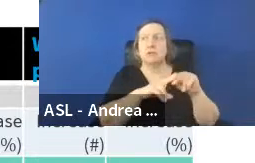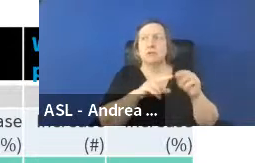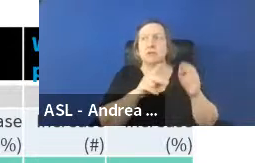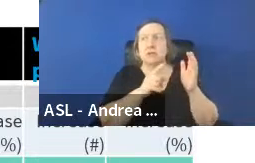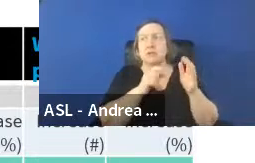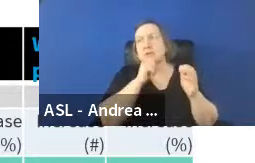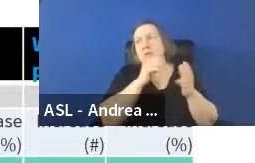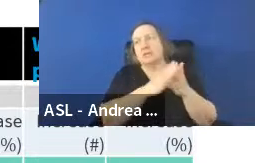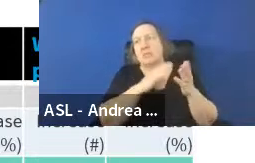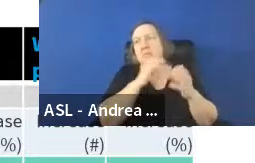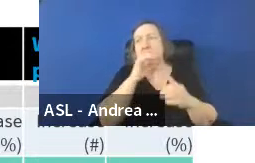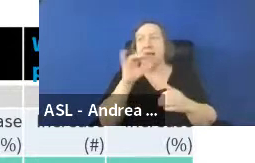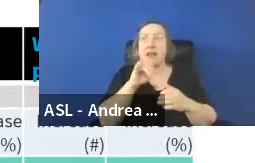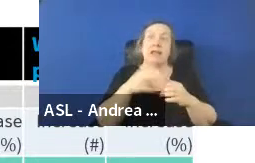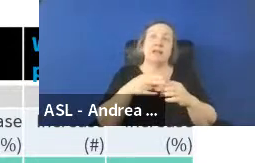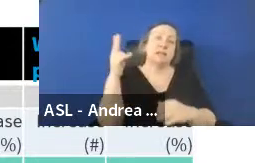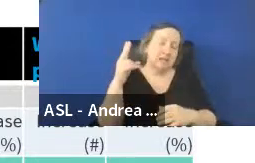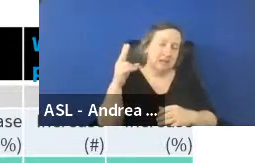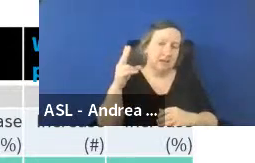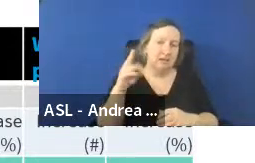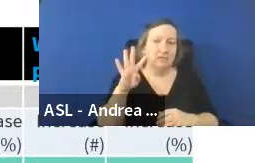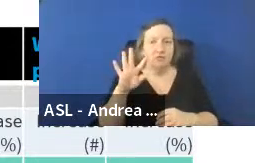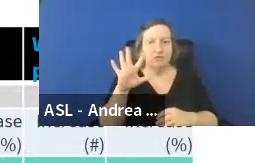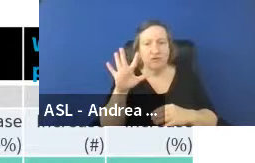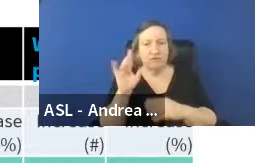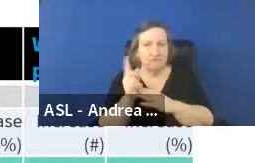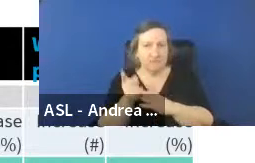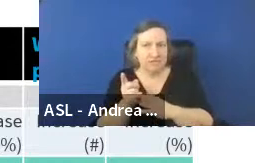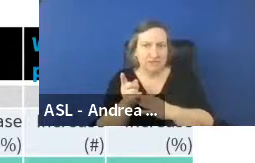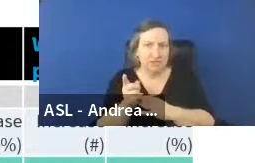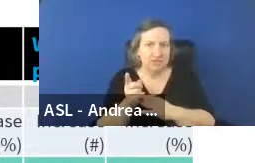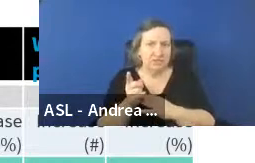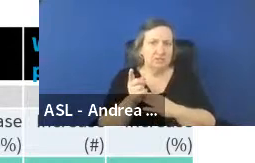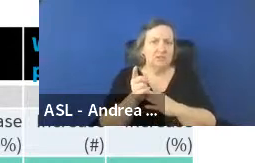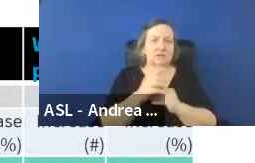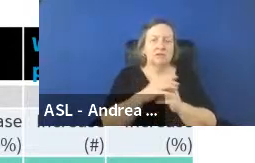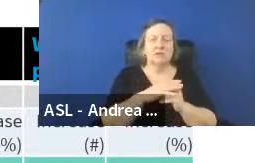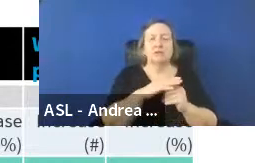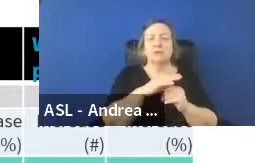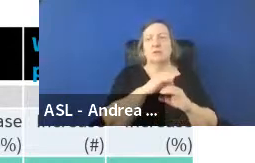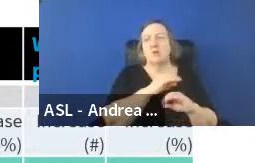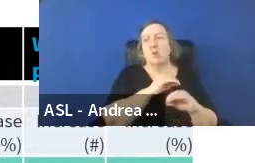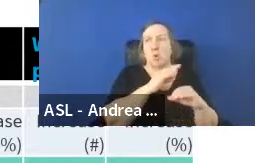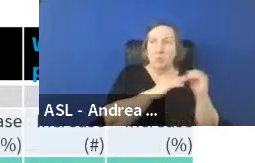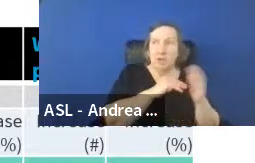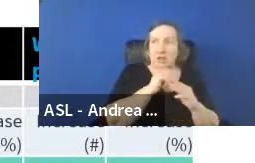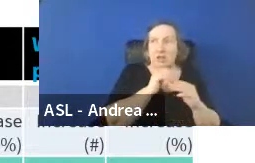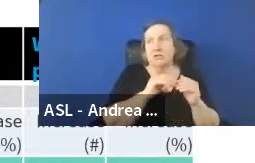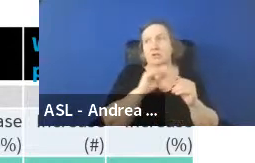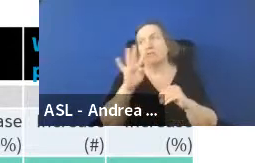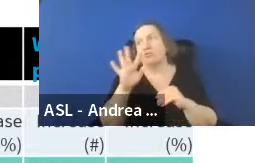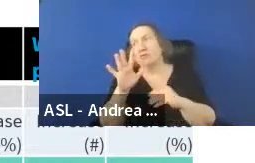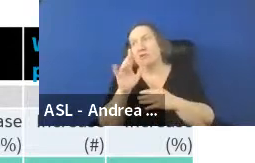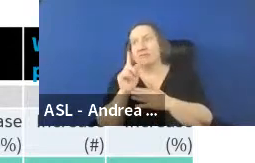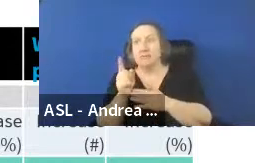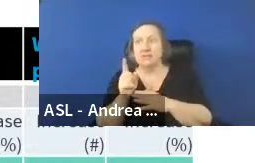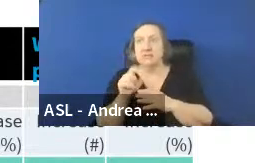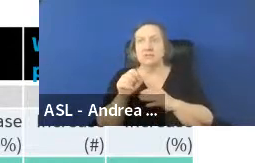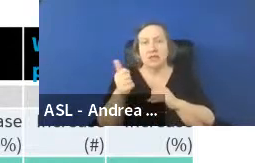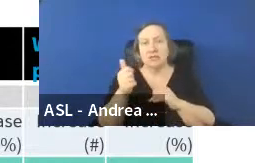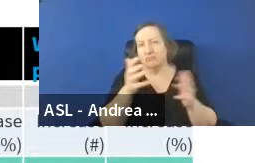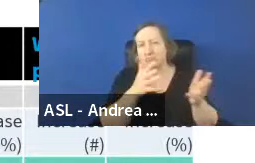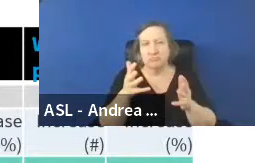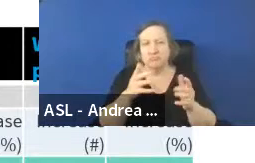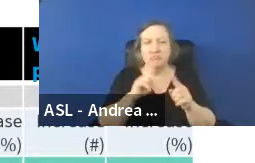quite as high in comparison, 45 minutes under a no build versus 45 minutes under these. But